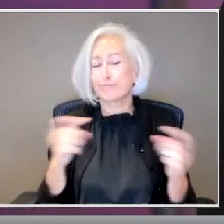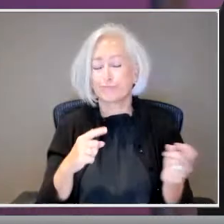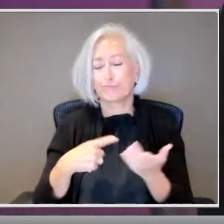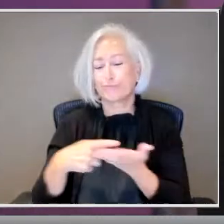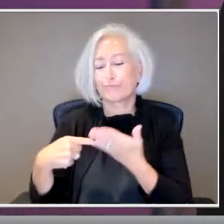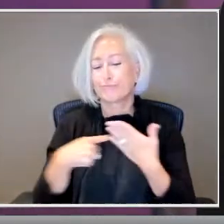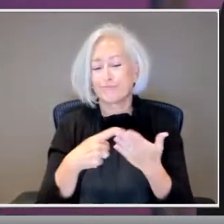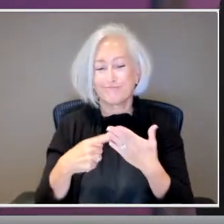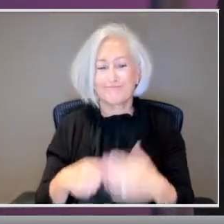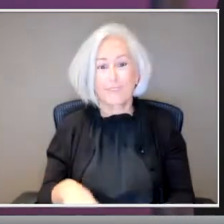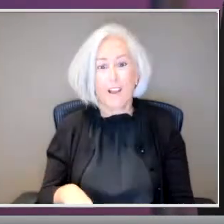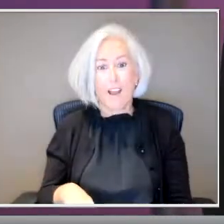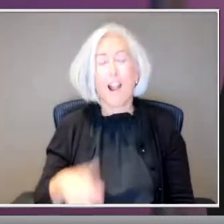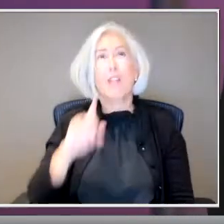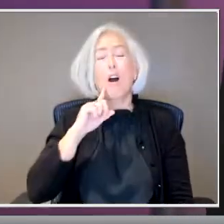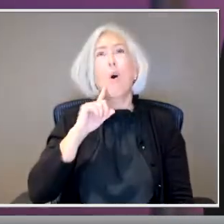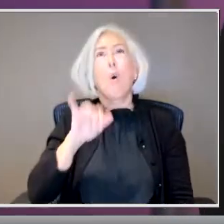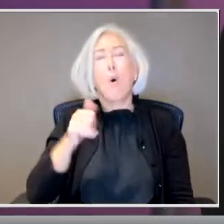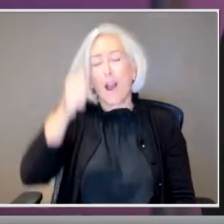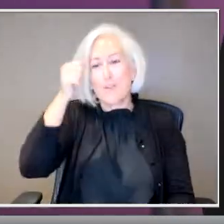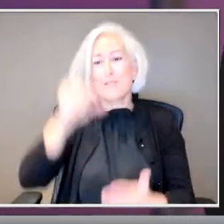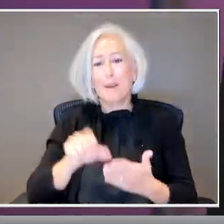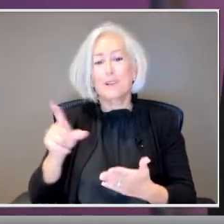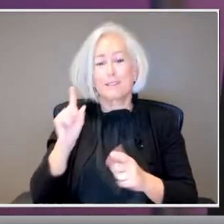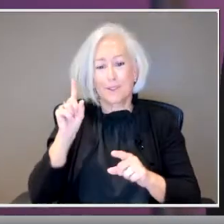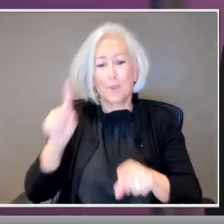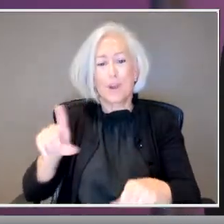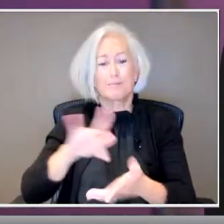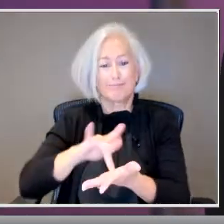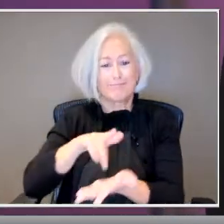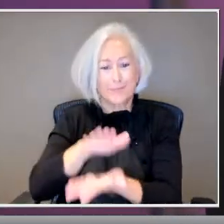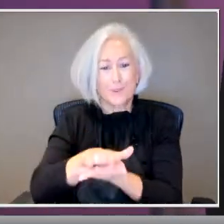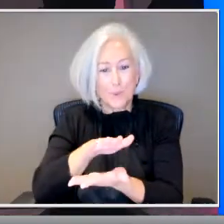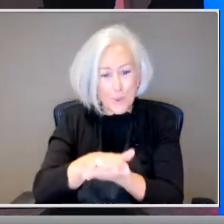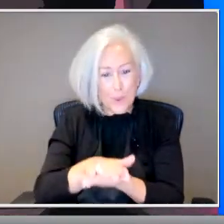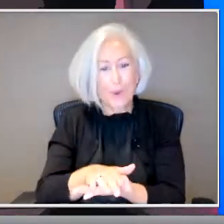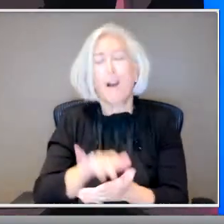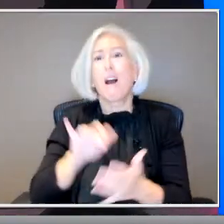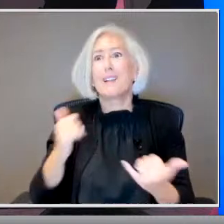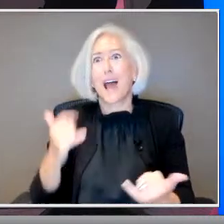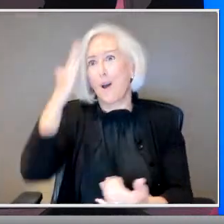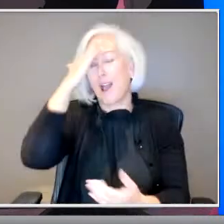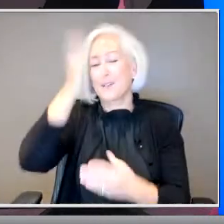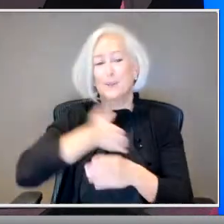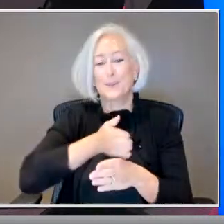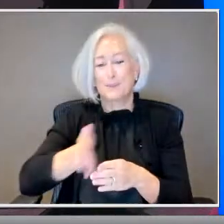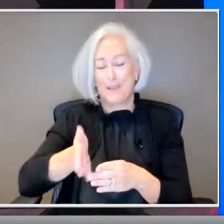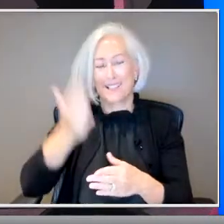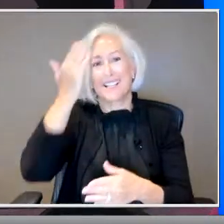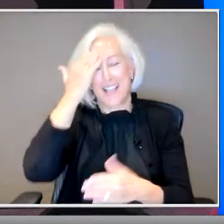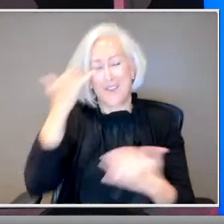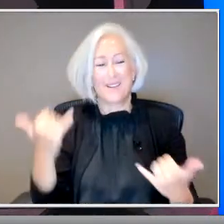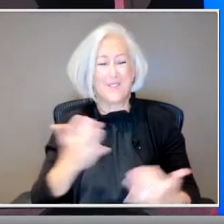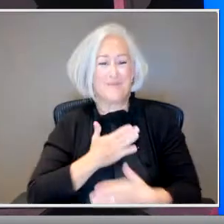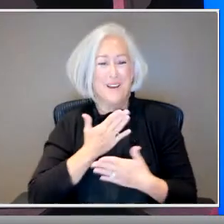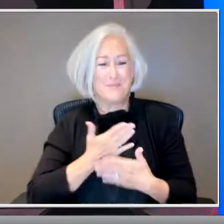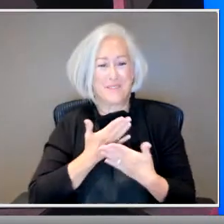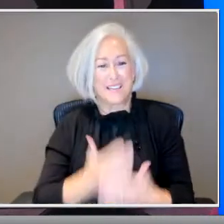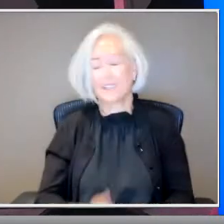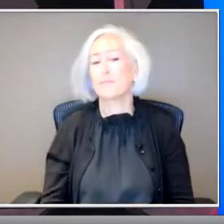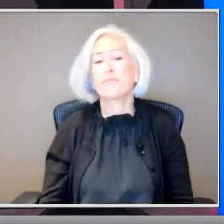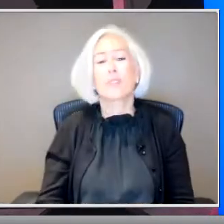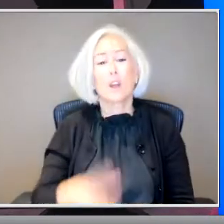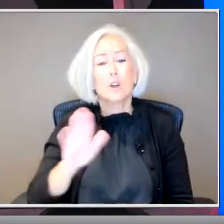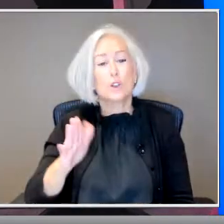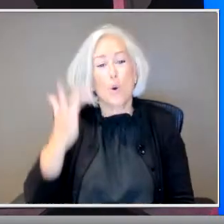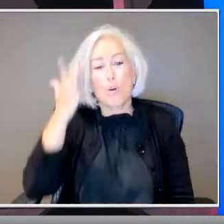went to med school. But I didn't really know what his specialty was, you know. Yeah, now you do. And now I do. Well, you do now. And I'm really glad. When your smartwatch was alerting you that your